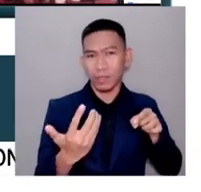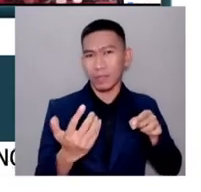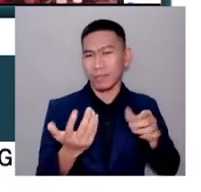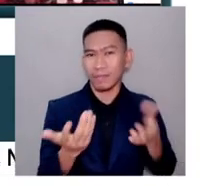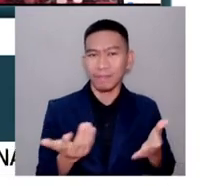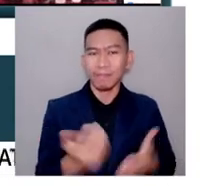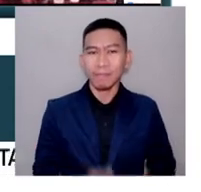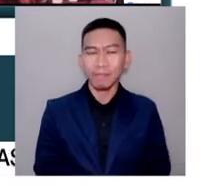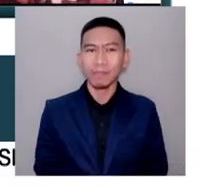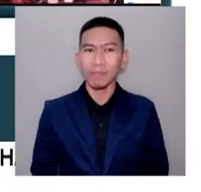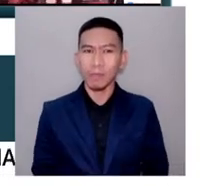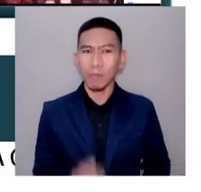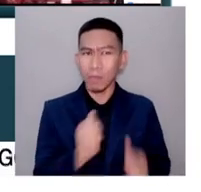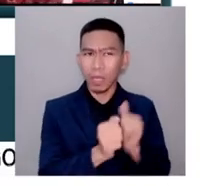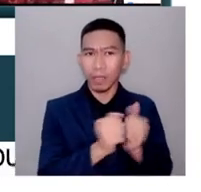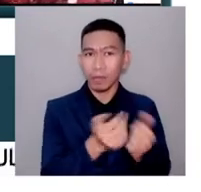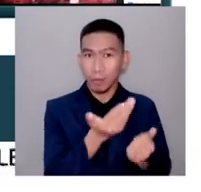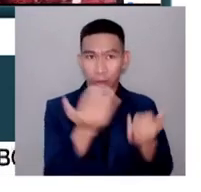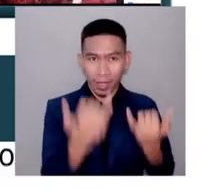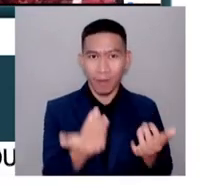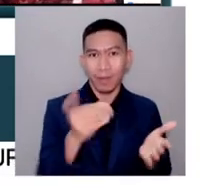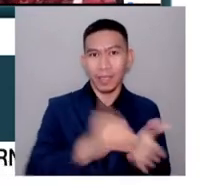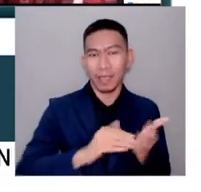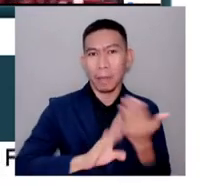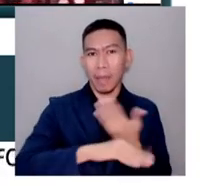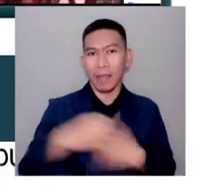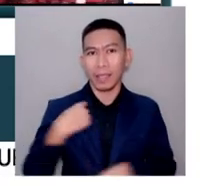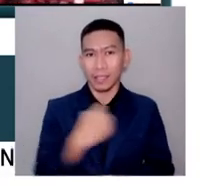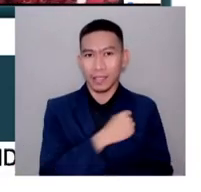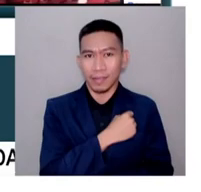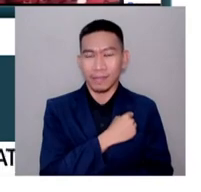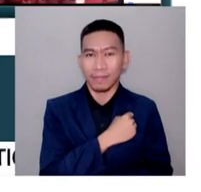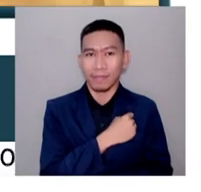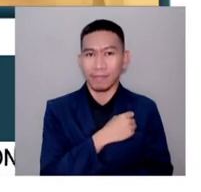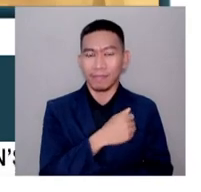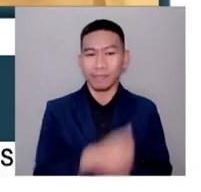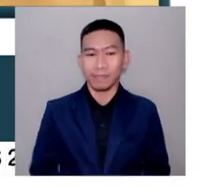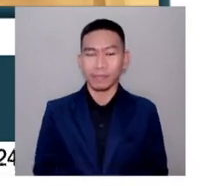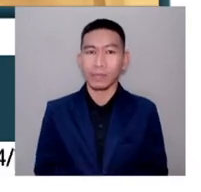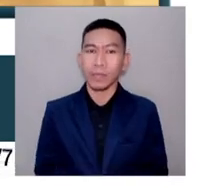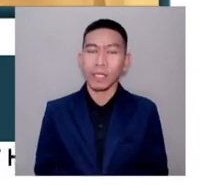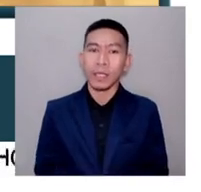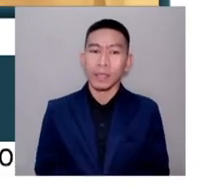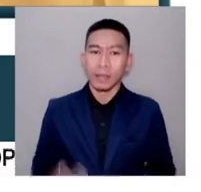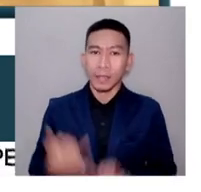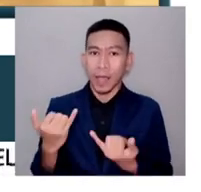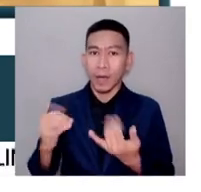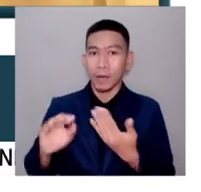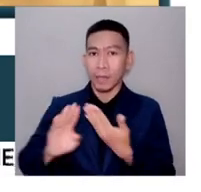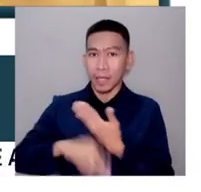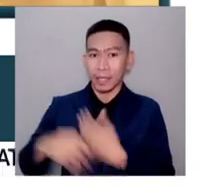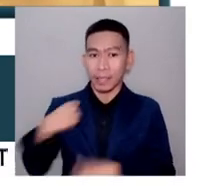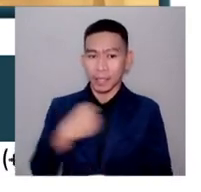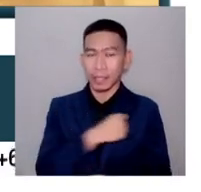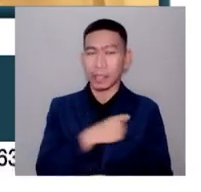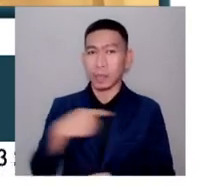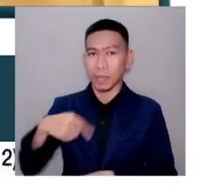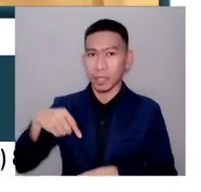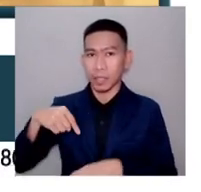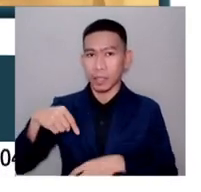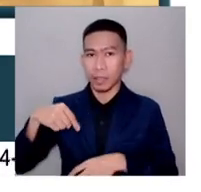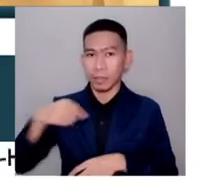a re-electionist, well, right now I'm in the middle of, especially with SENCOCO, working on putting together